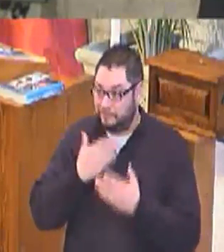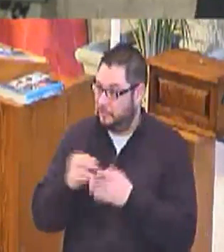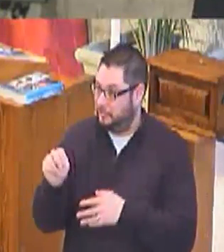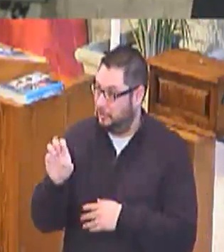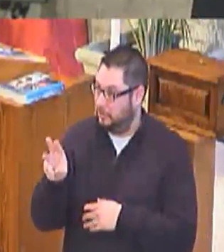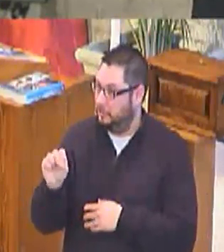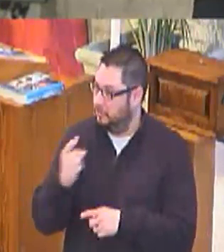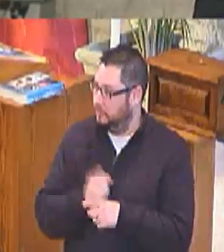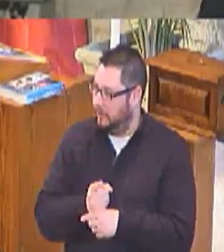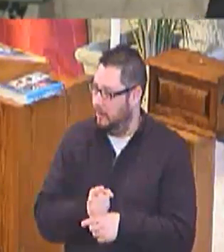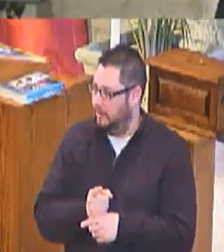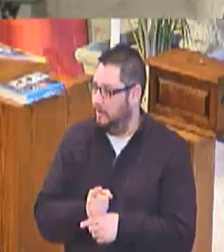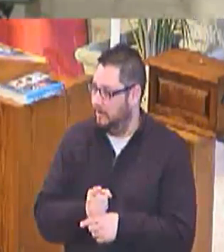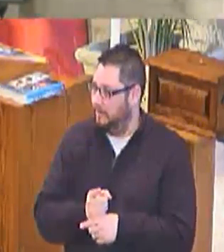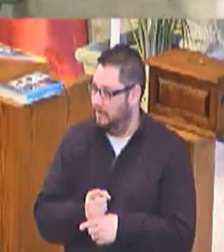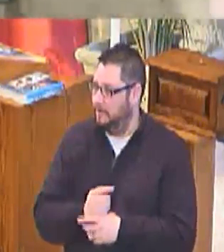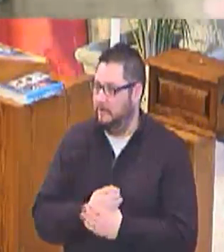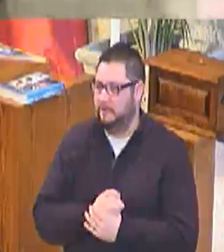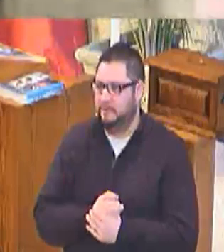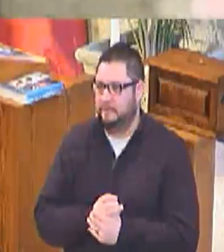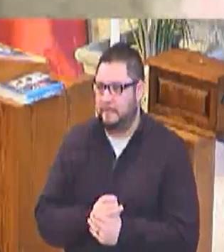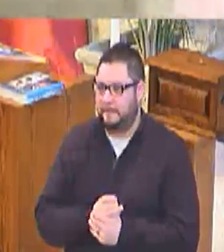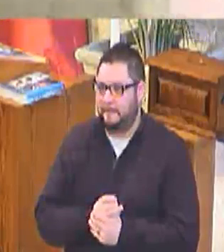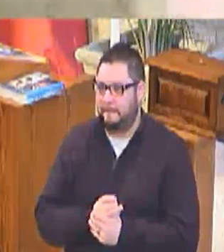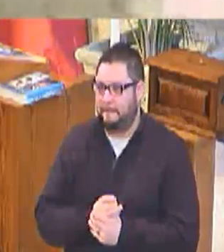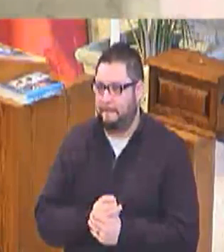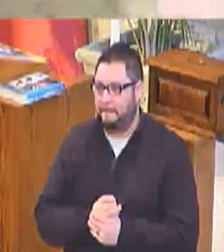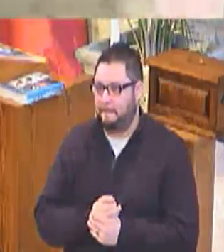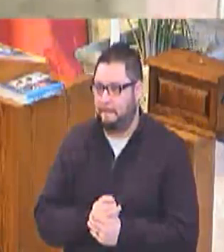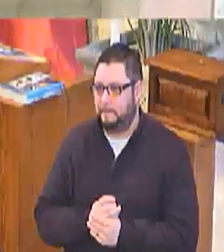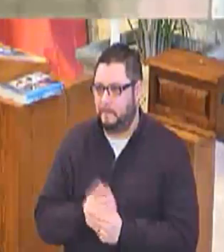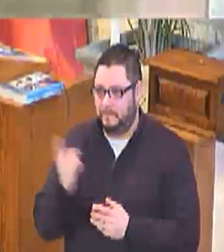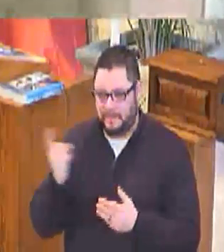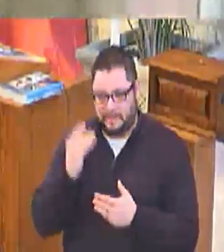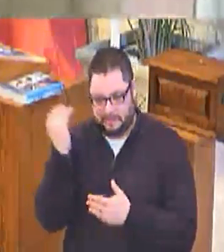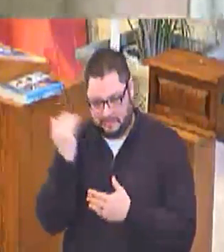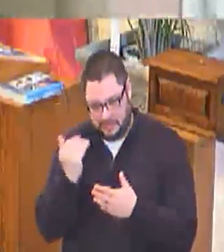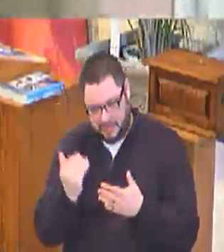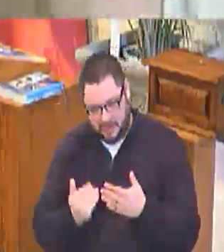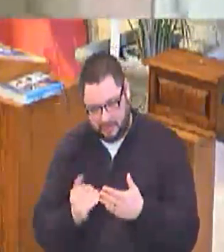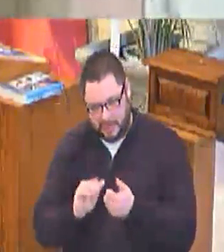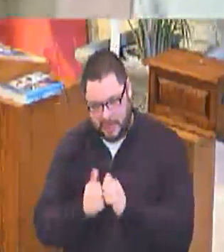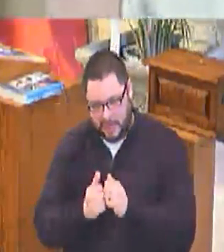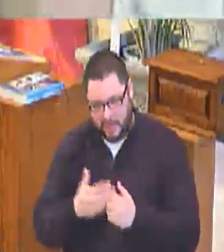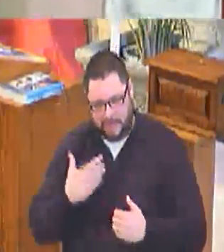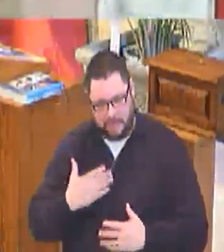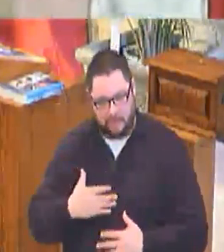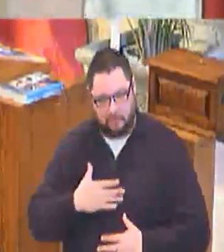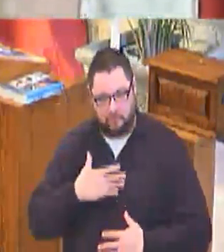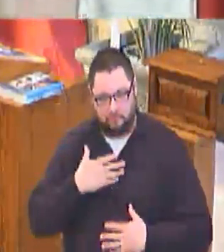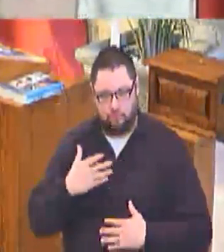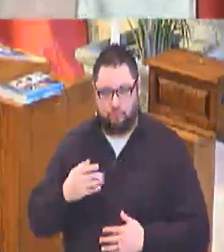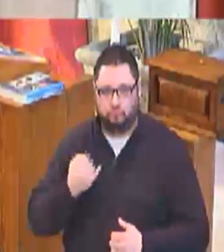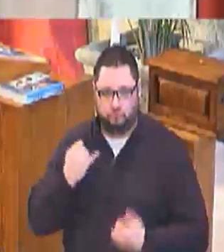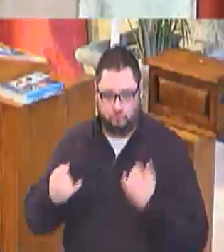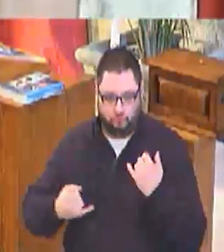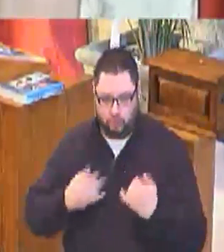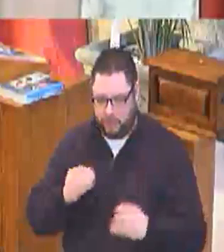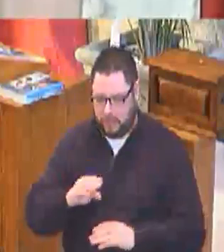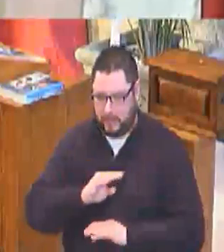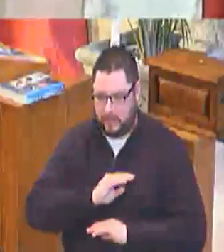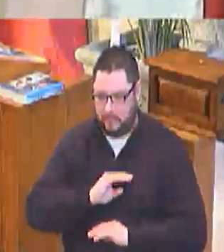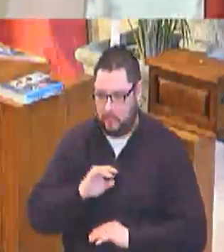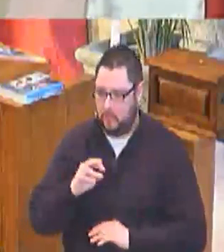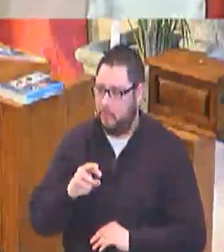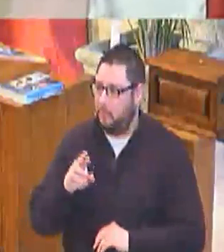news? Yes, that's the good news. So these steps to joy and contentment, Reverend Jeanette began that series